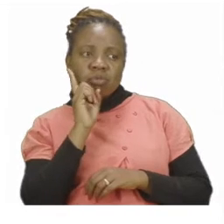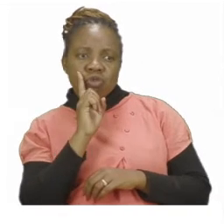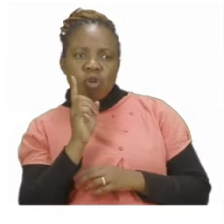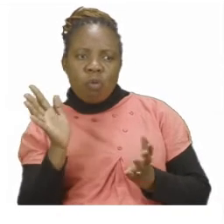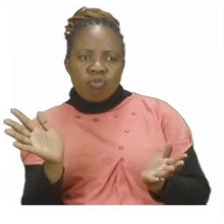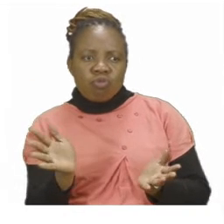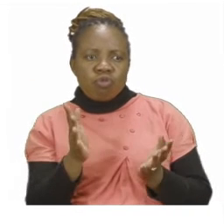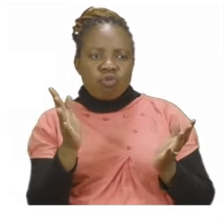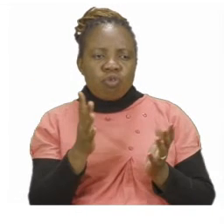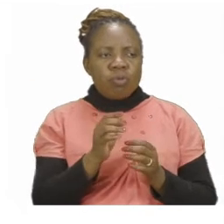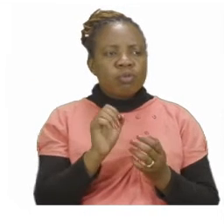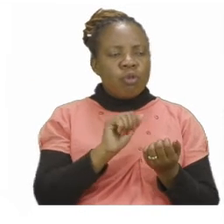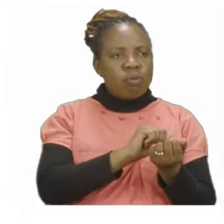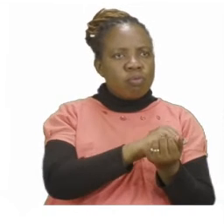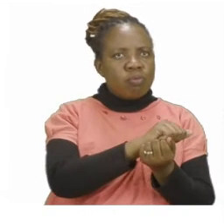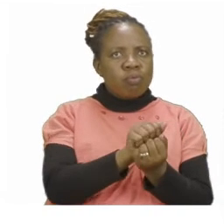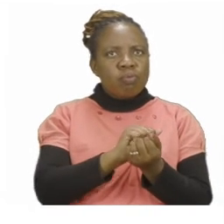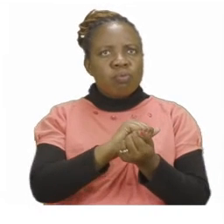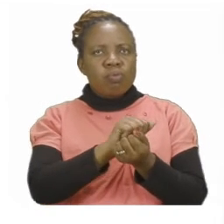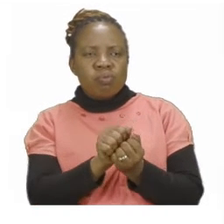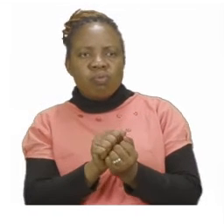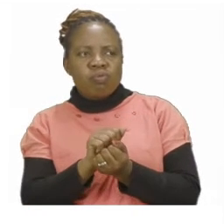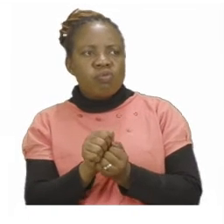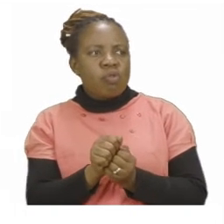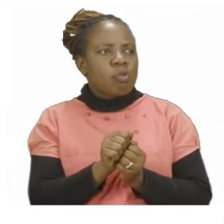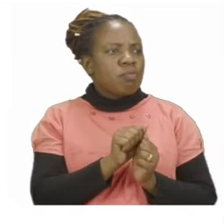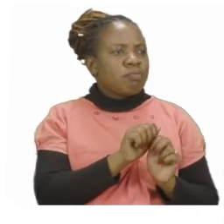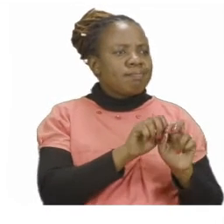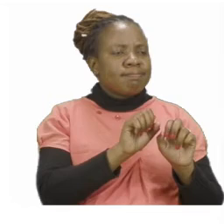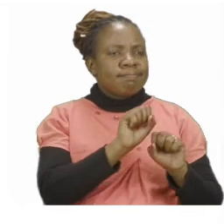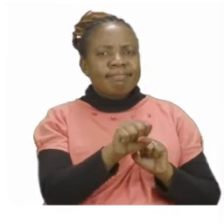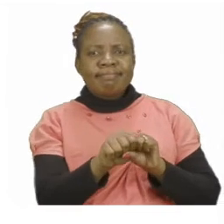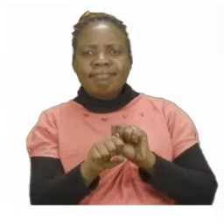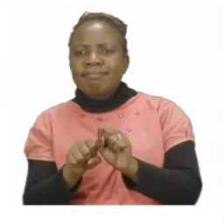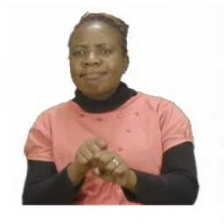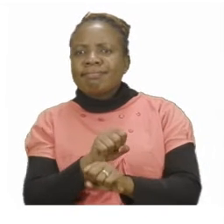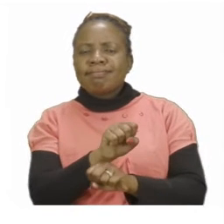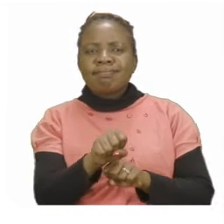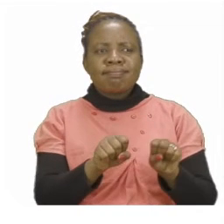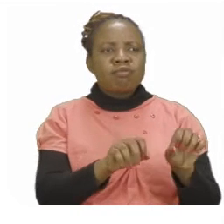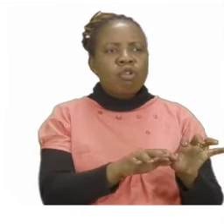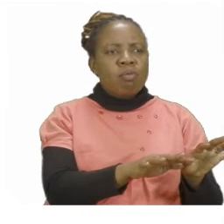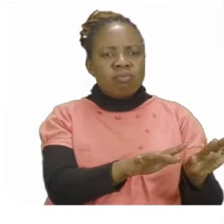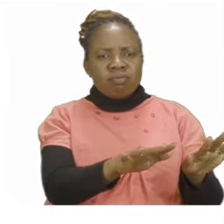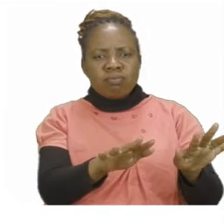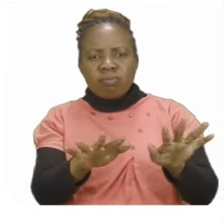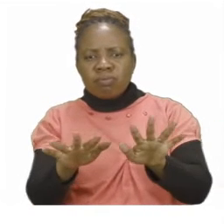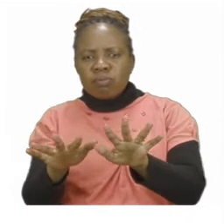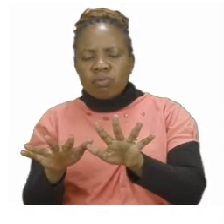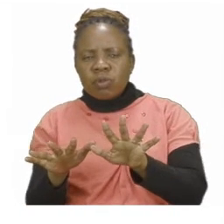sheep moved here and there and grazed while the wolf just stood in a